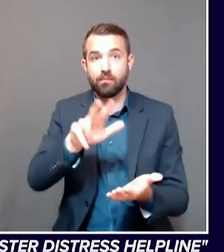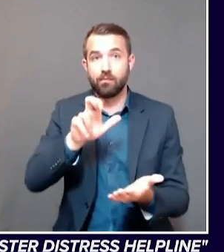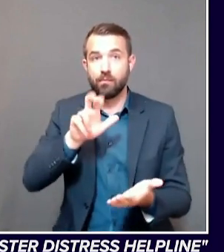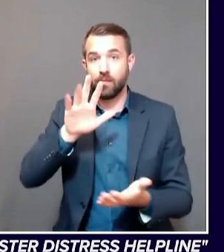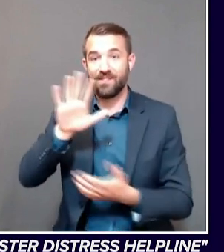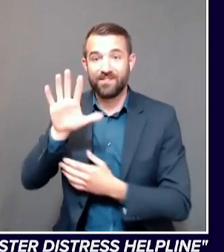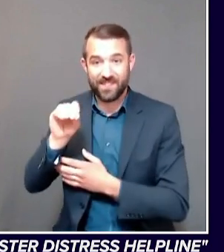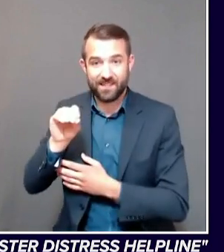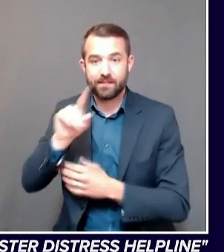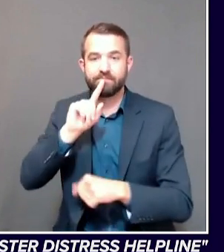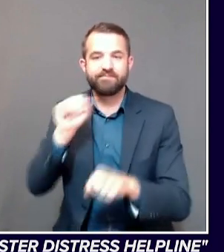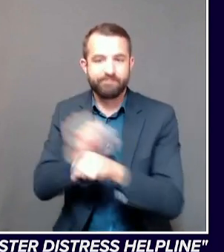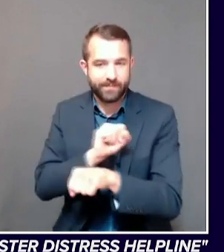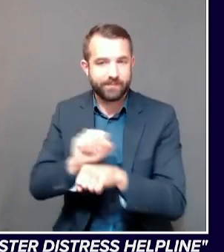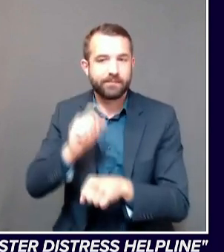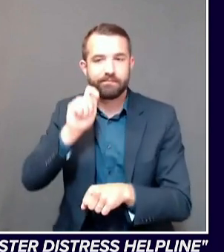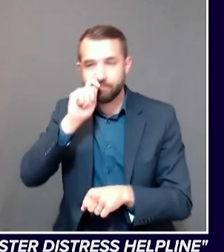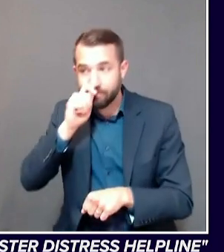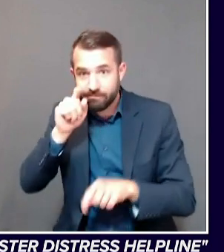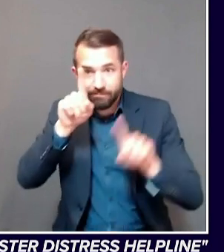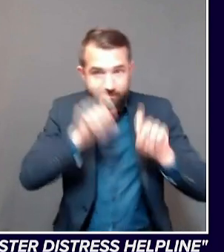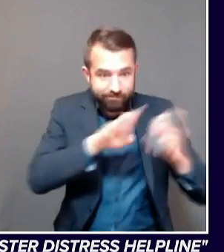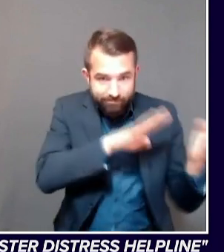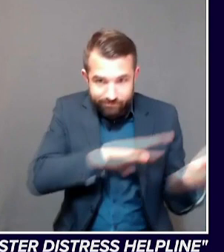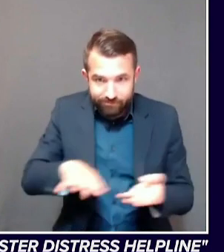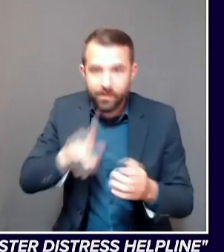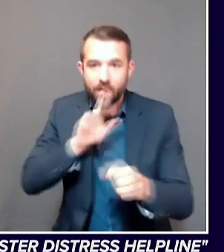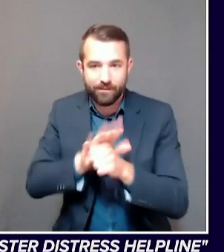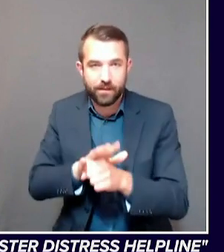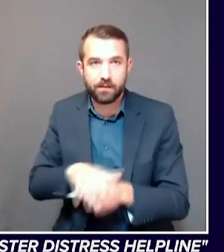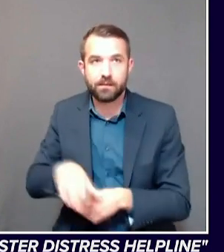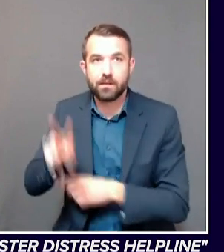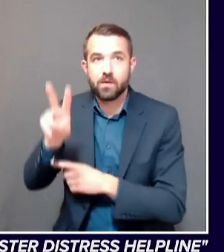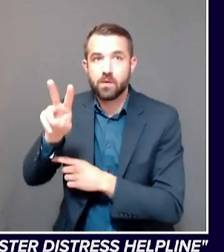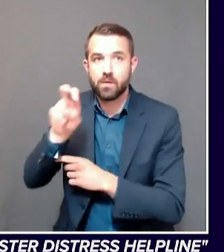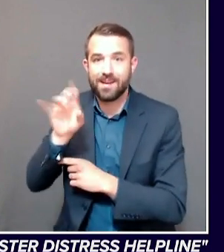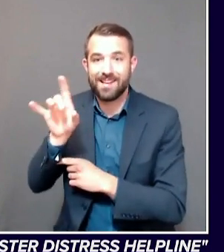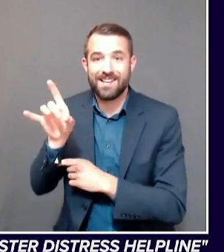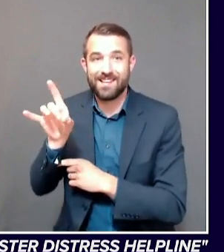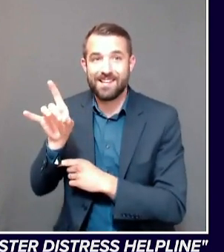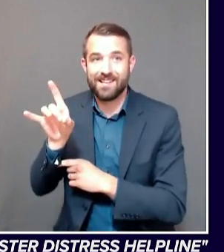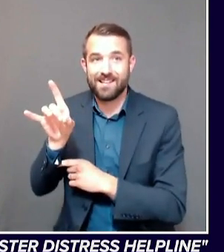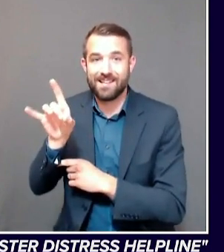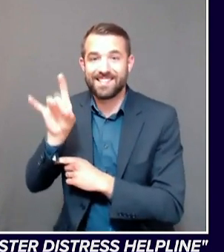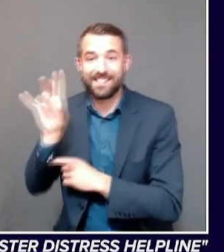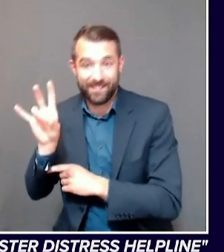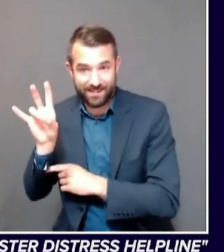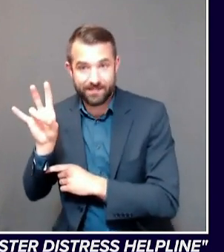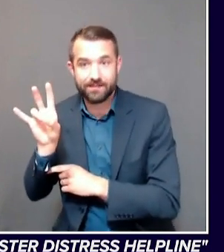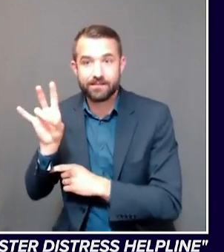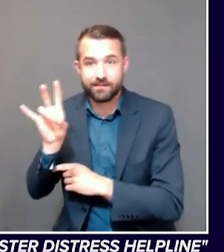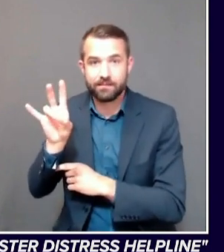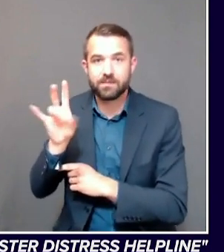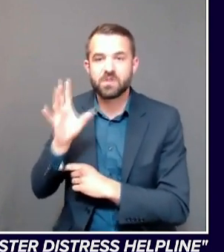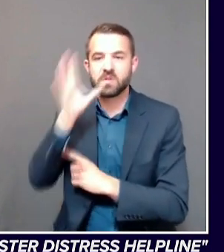2,350 are confirmed by laboratory tests, and 287 are probable cases.